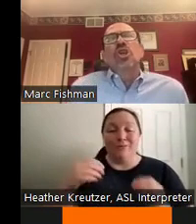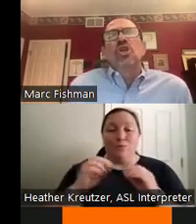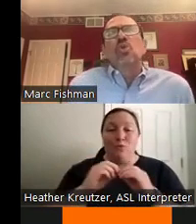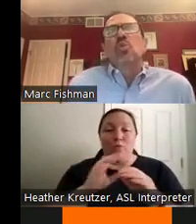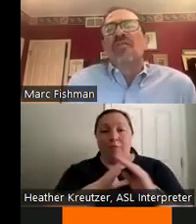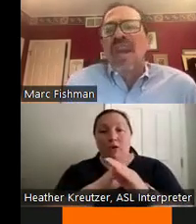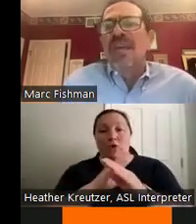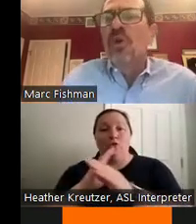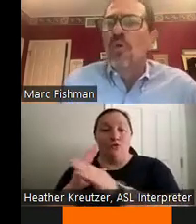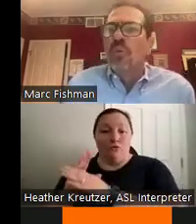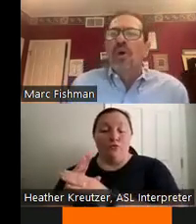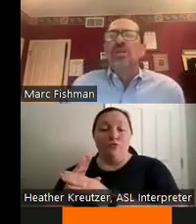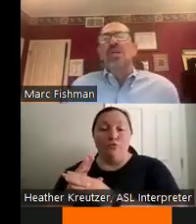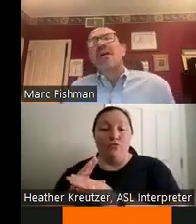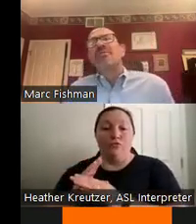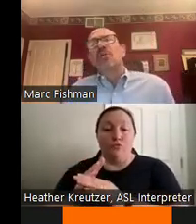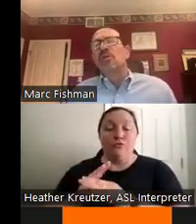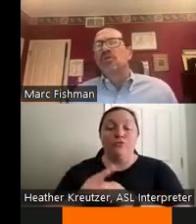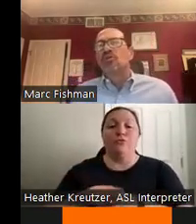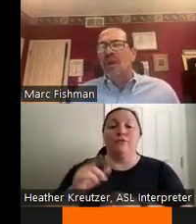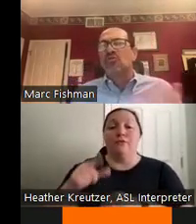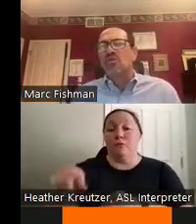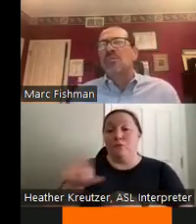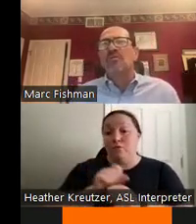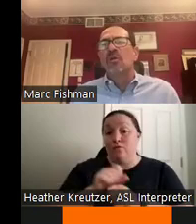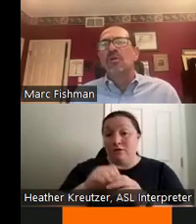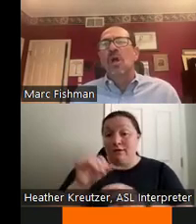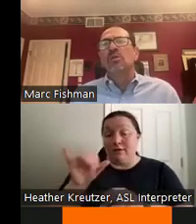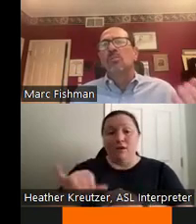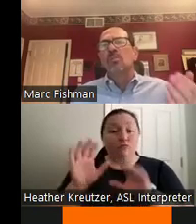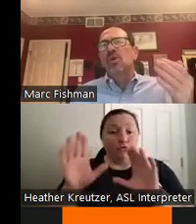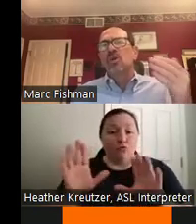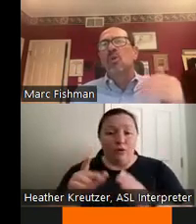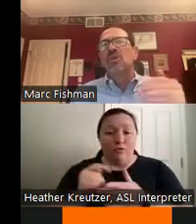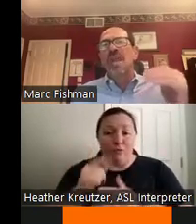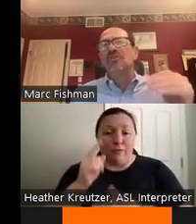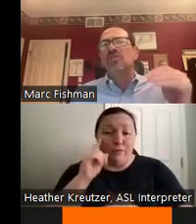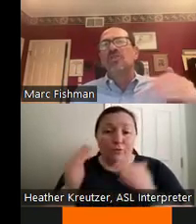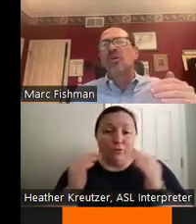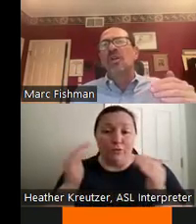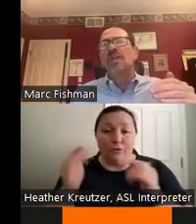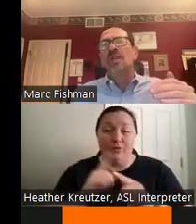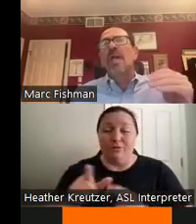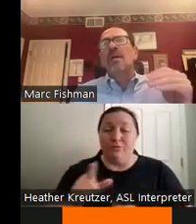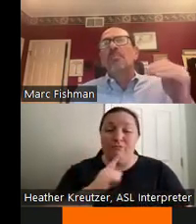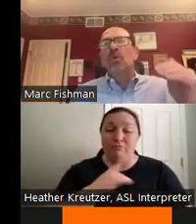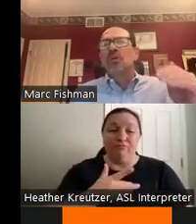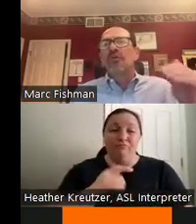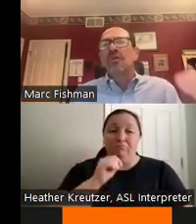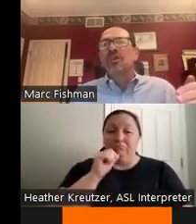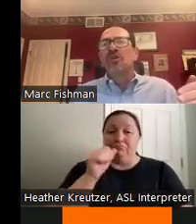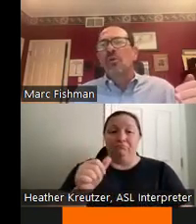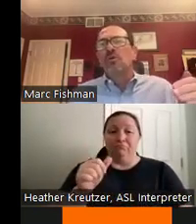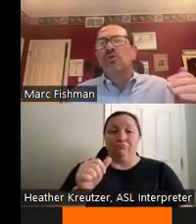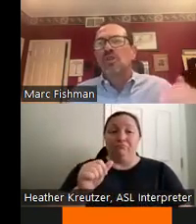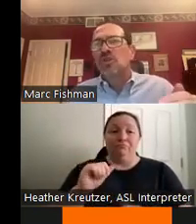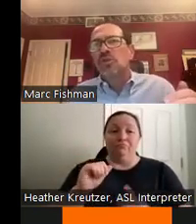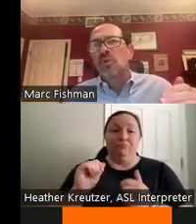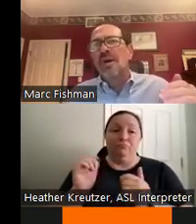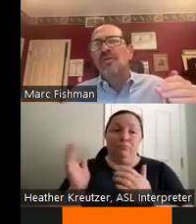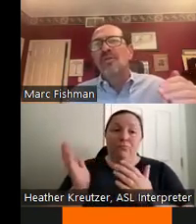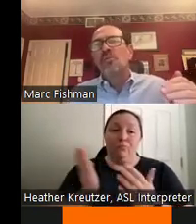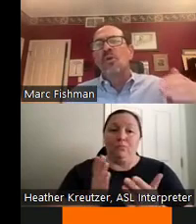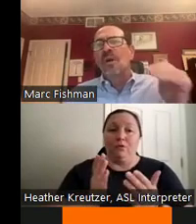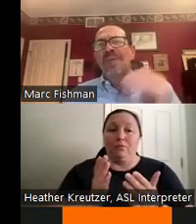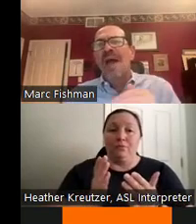And if any of you have worked in methadone, it's great treatment for adults, but you wouldn't necessarily bring your 15-year-old